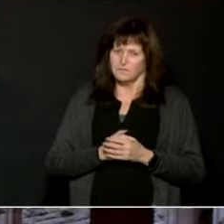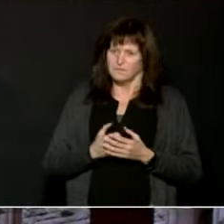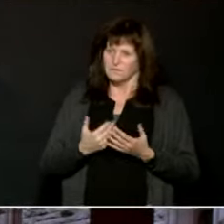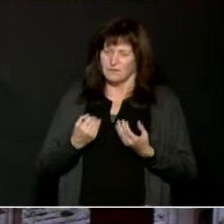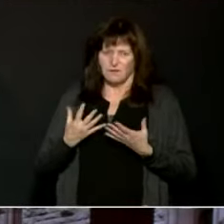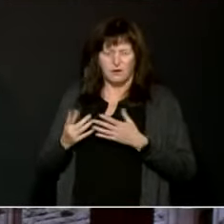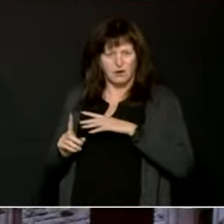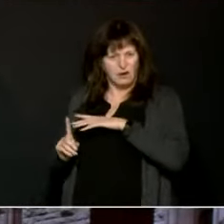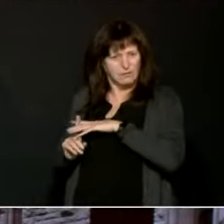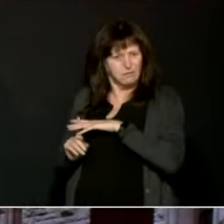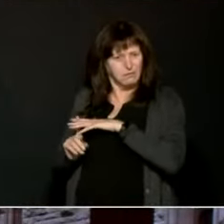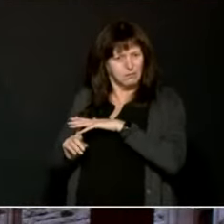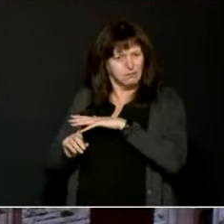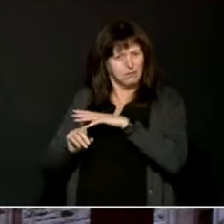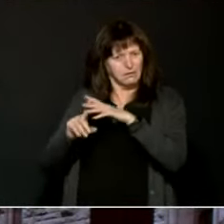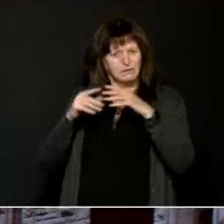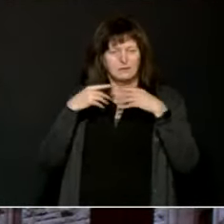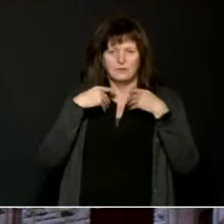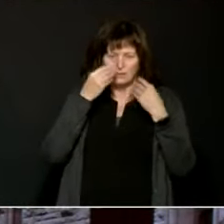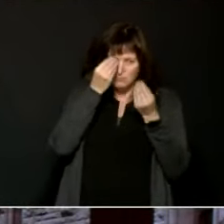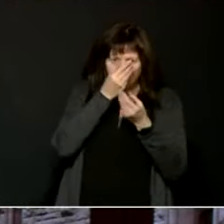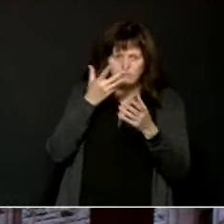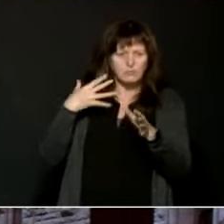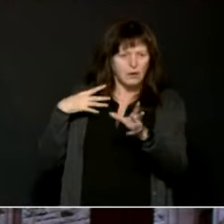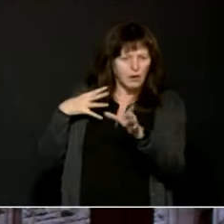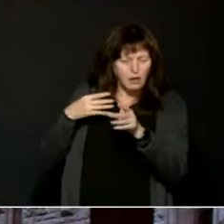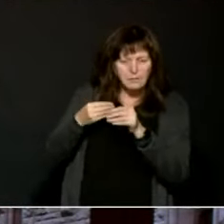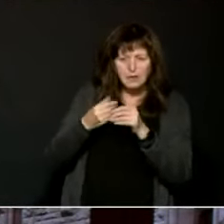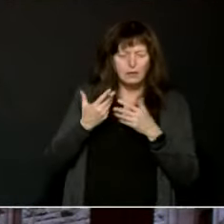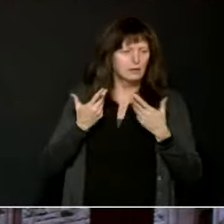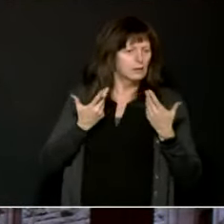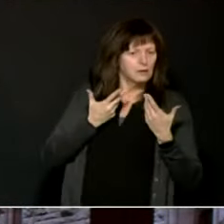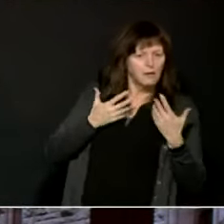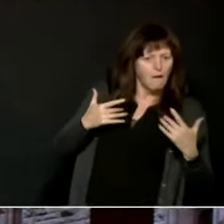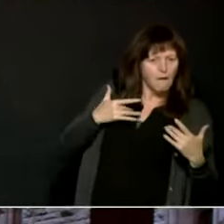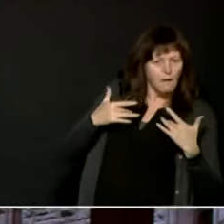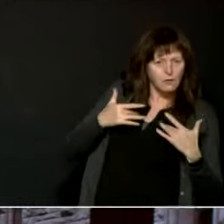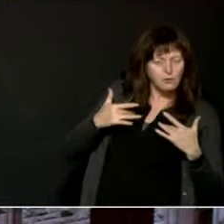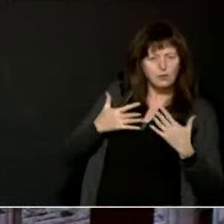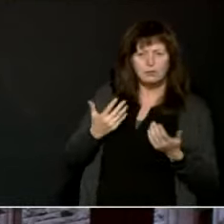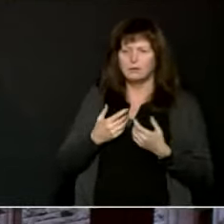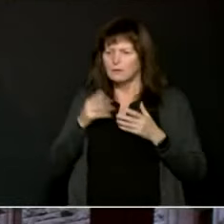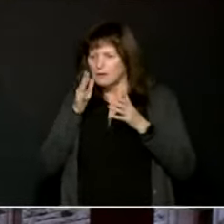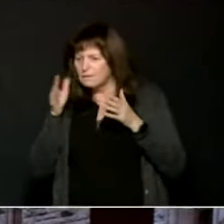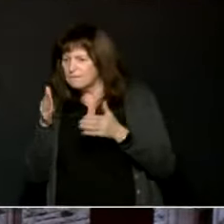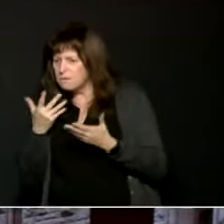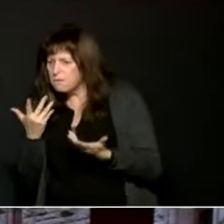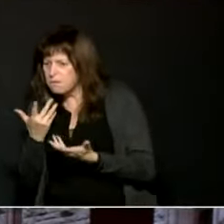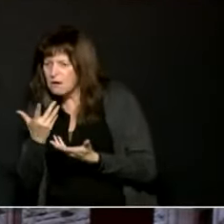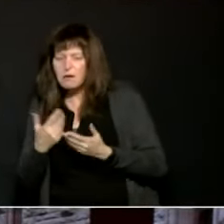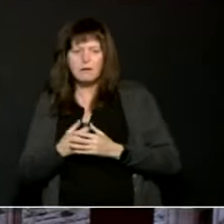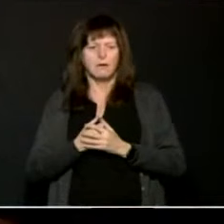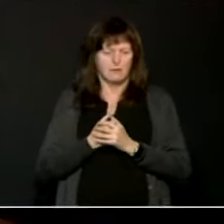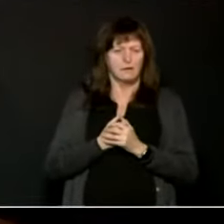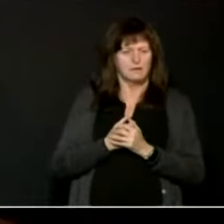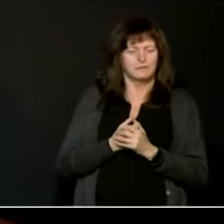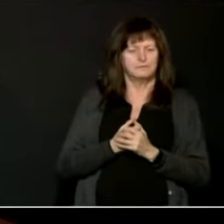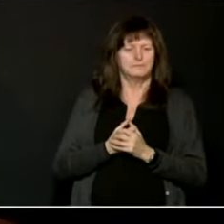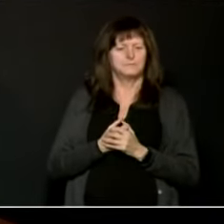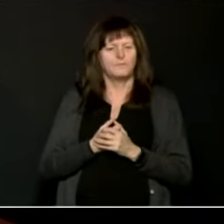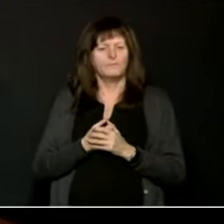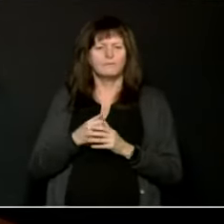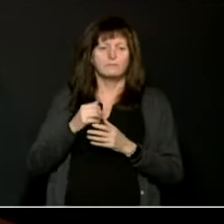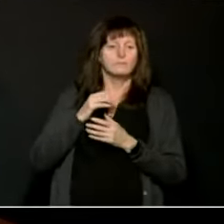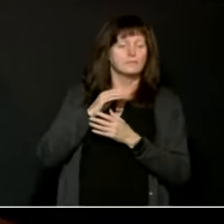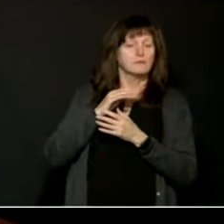you on of areas of concern and issues we want to focus on. So I'm going to first give things over to Dr. Yaffe because we want